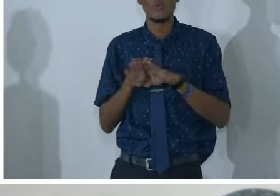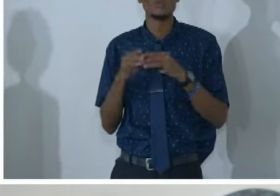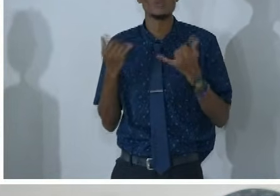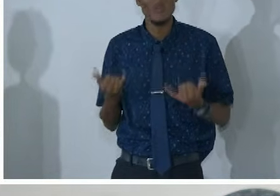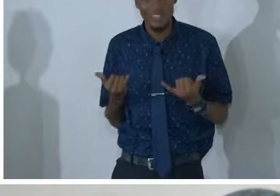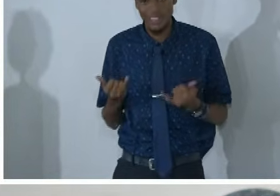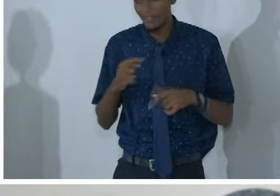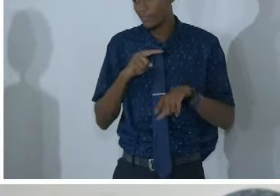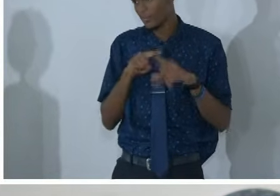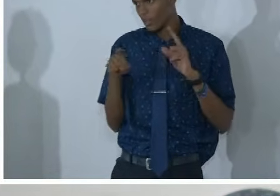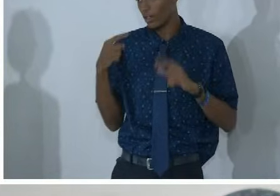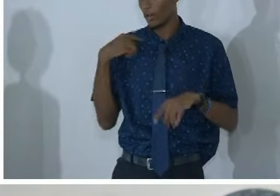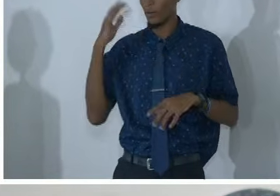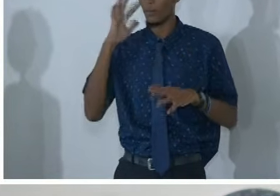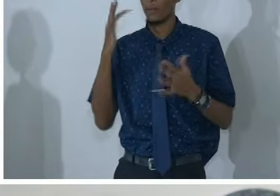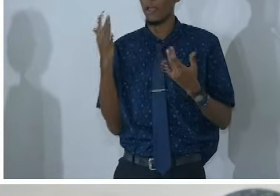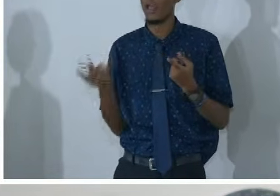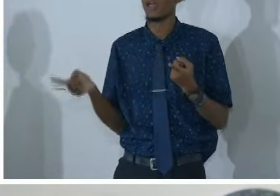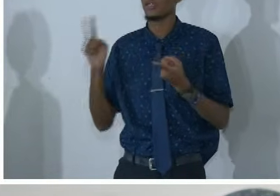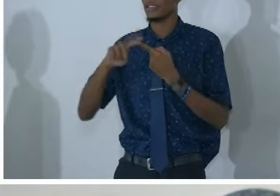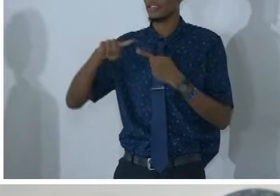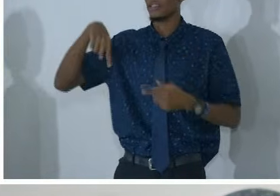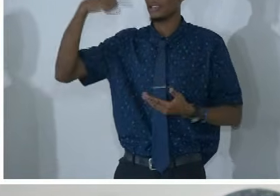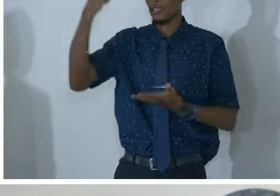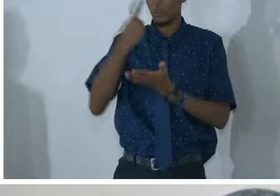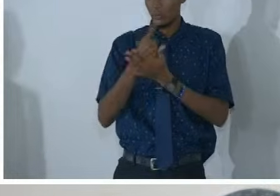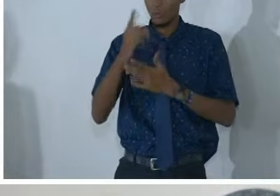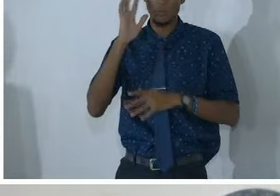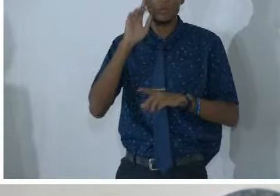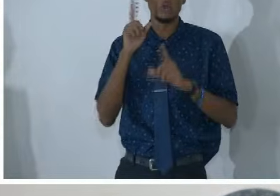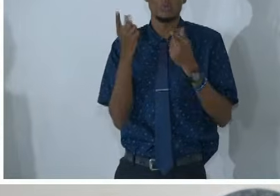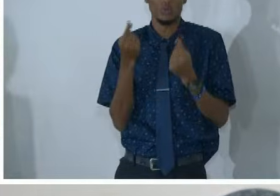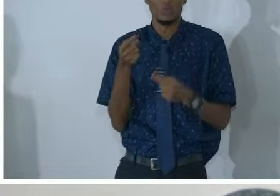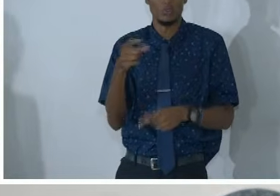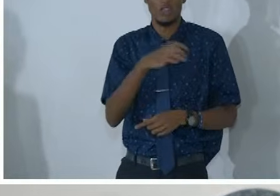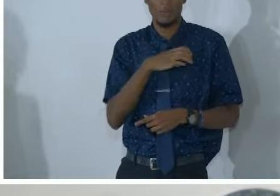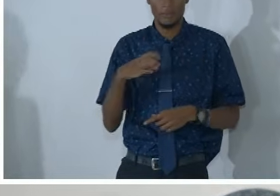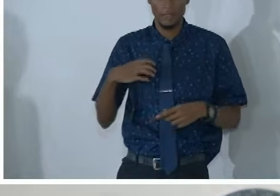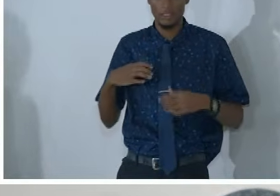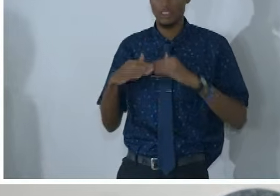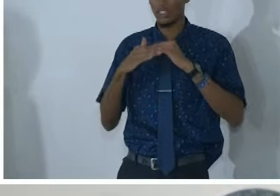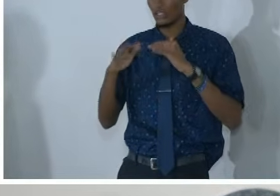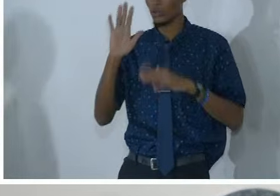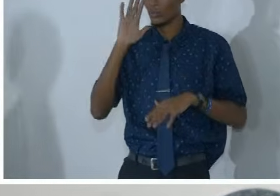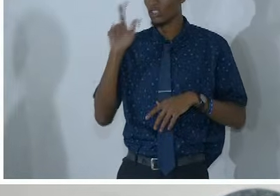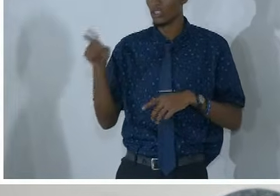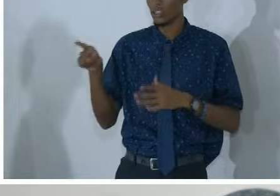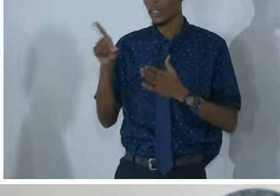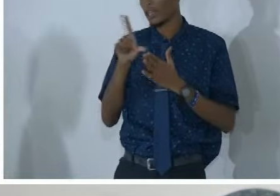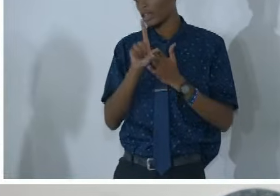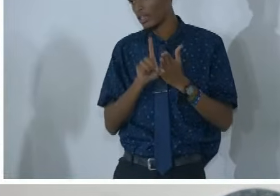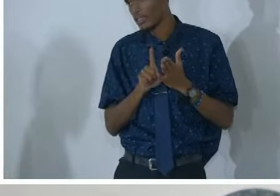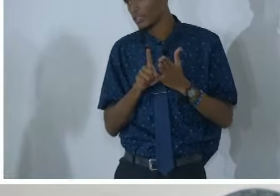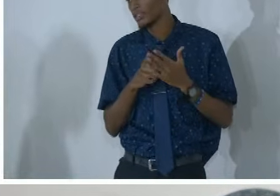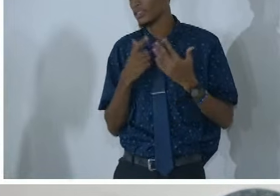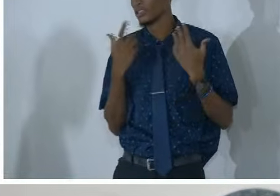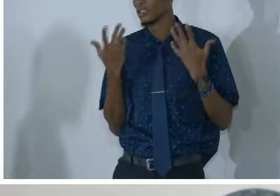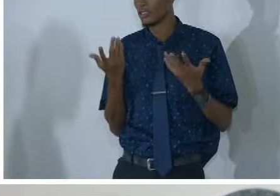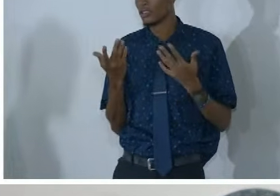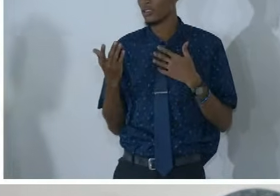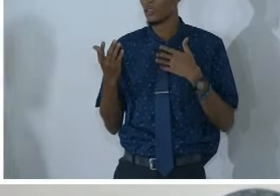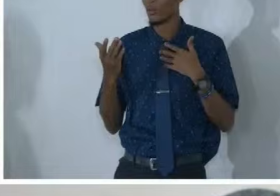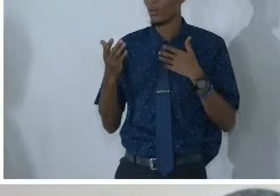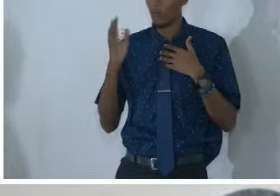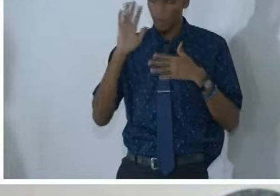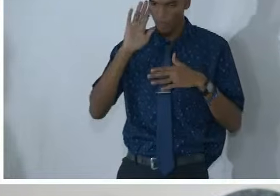I will wait until next week to go to the committee stage where she will list the amendment so that the bill